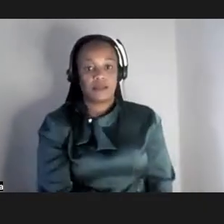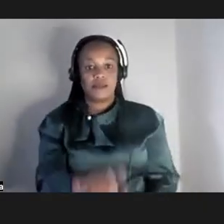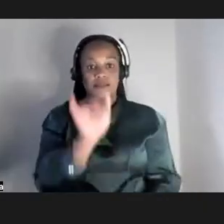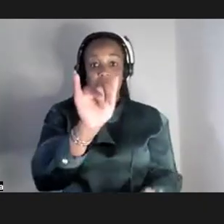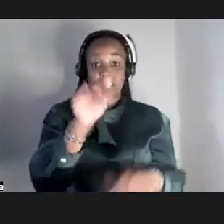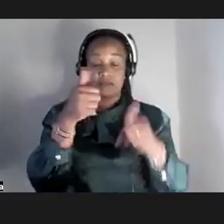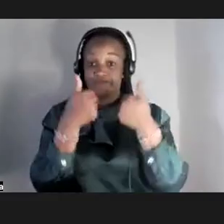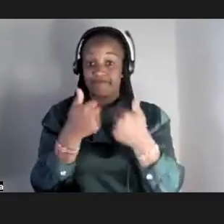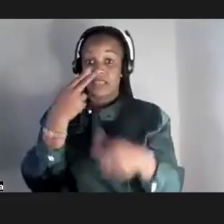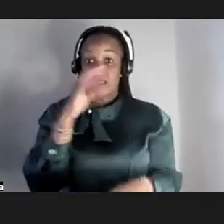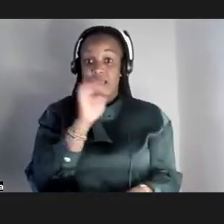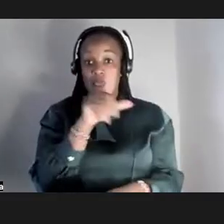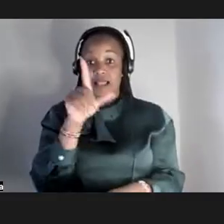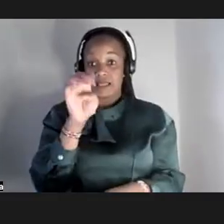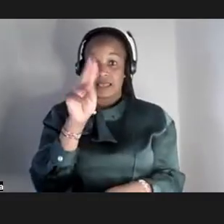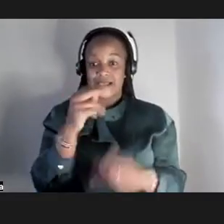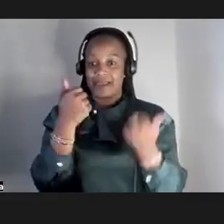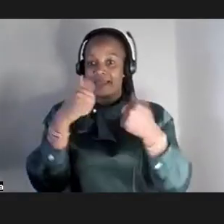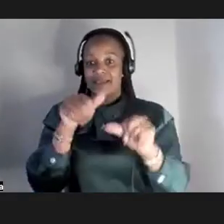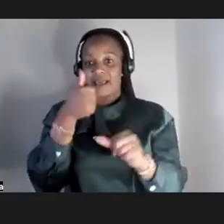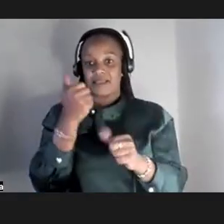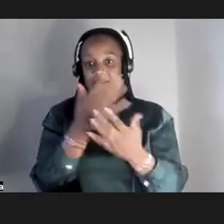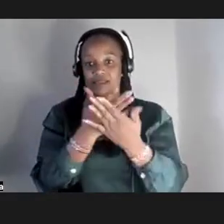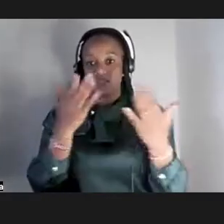Helen, Christina, anything else to add?